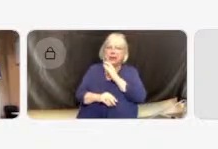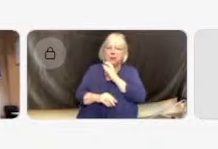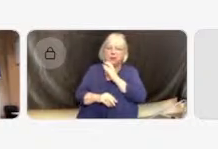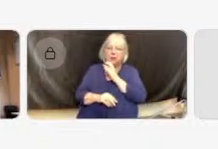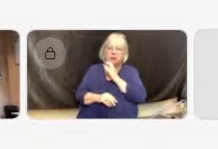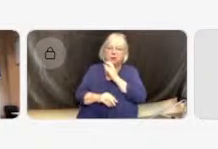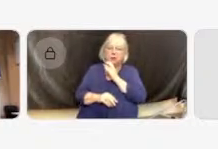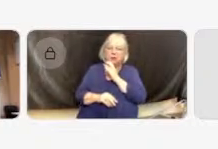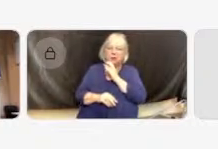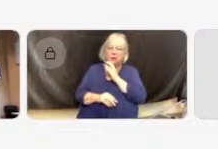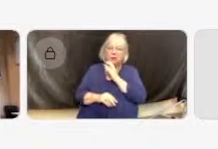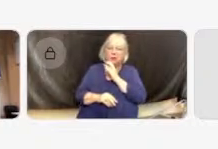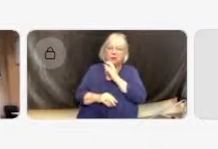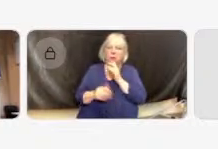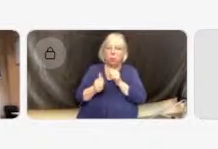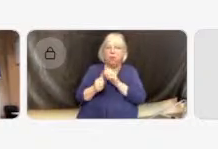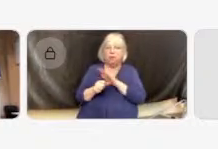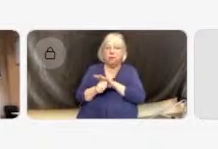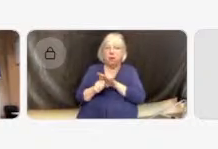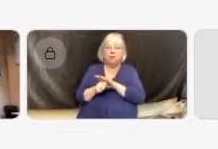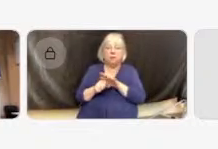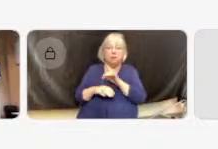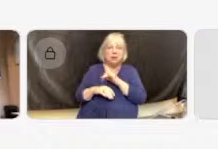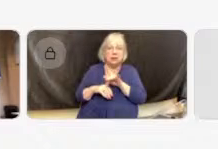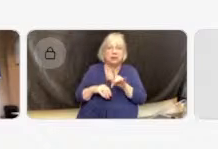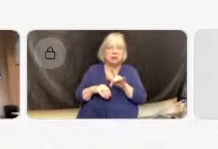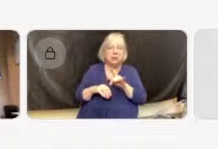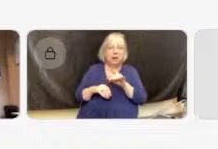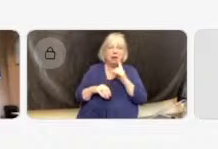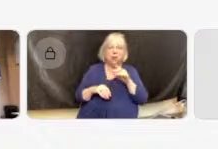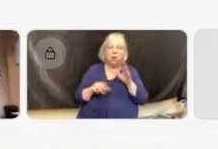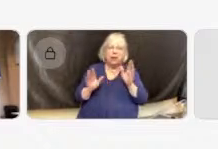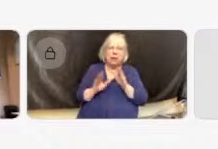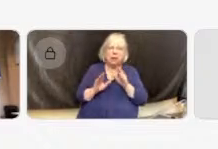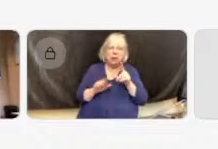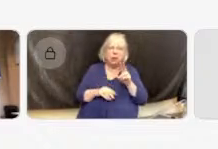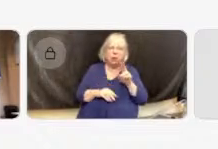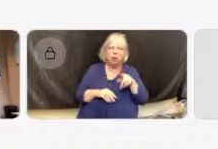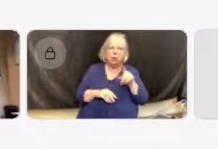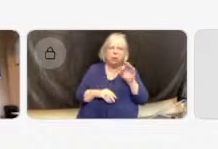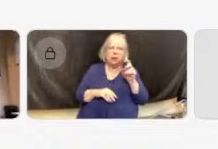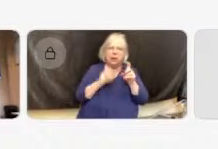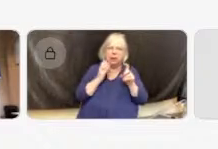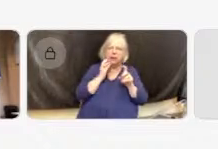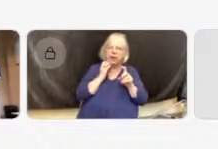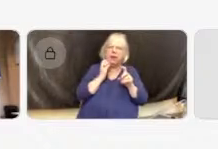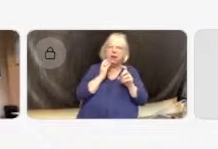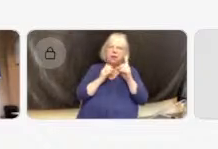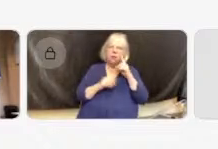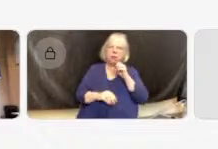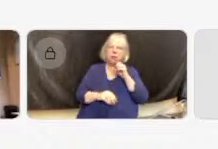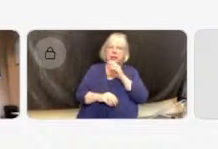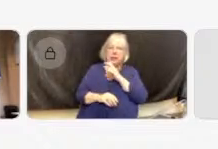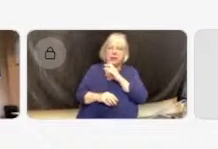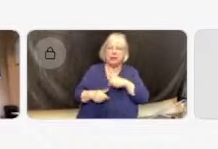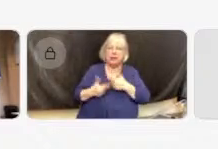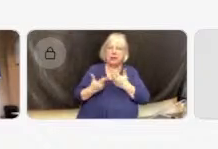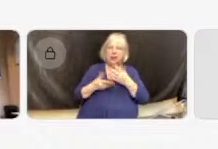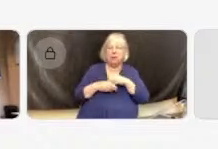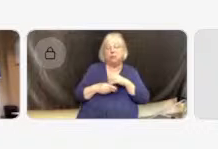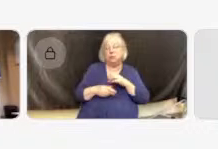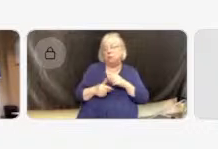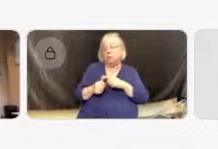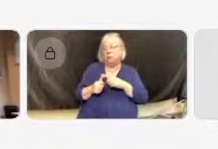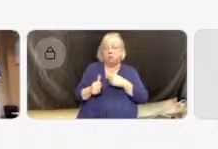with ample space for little duplexes for seniors to live in. And so I didn't object to